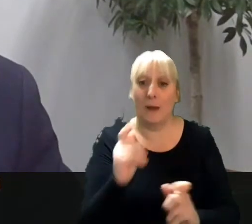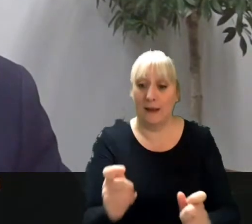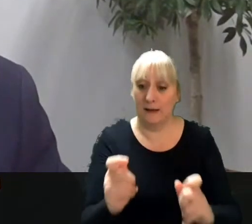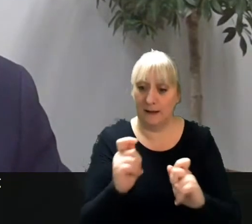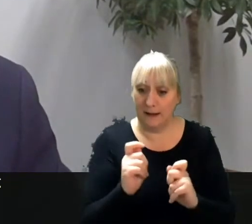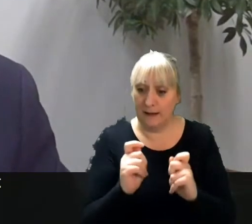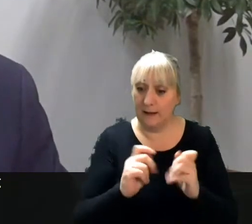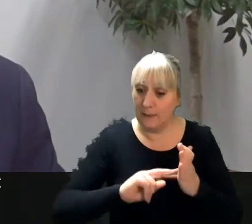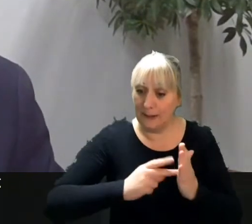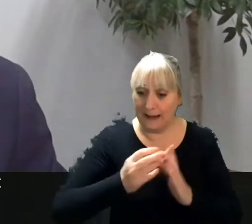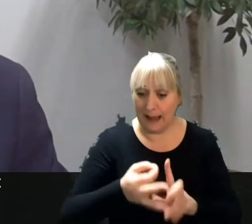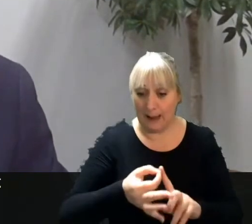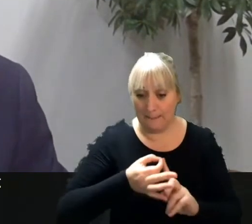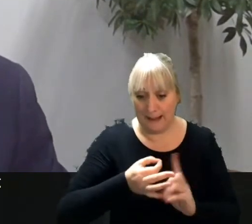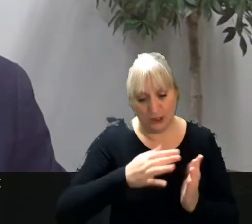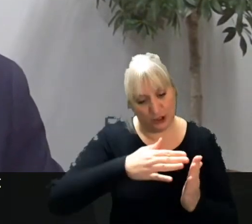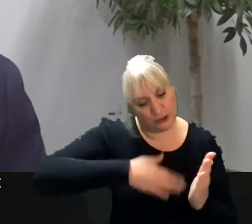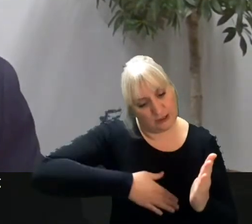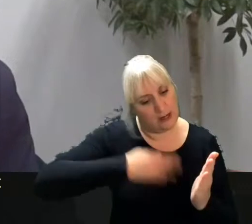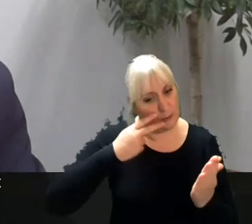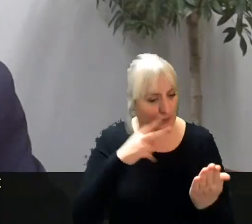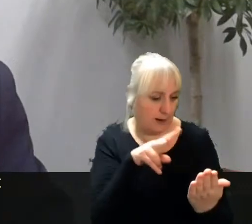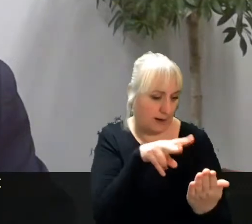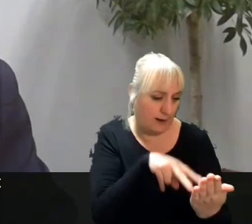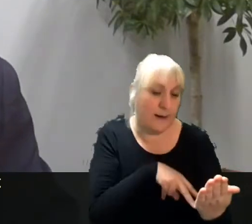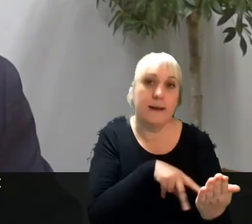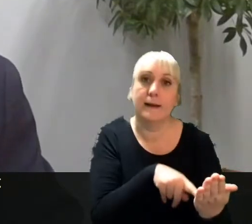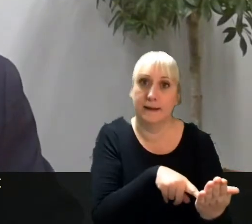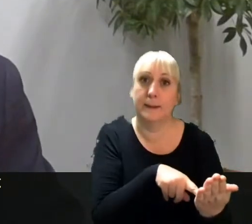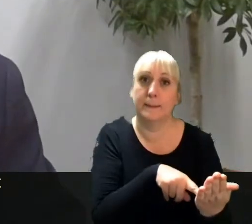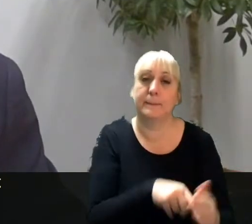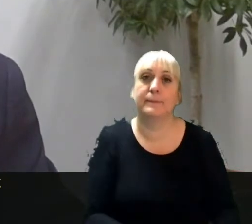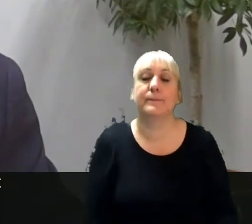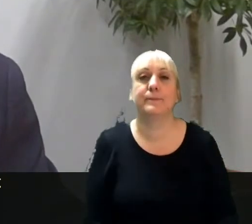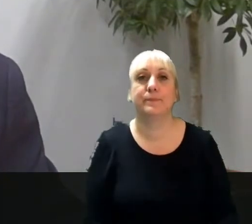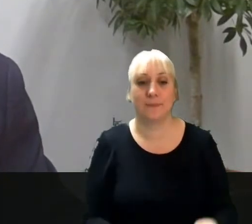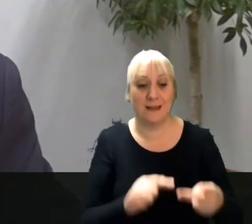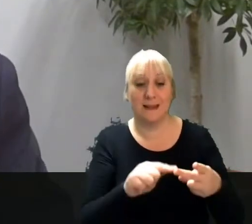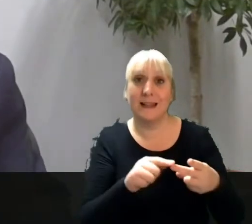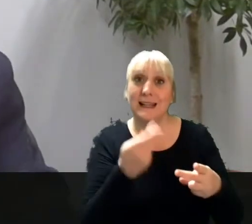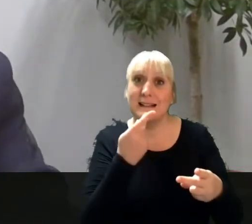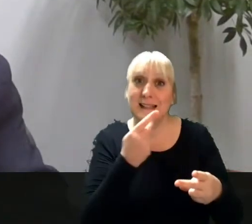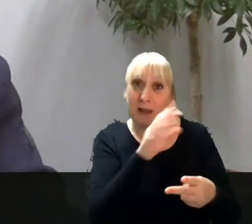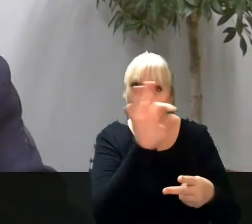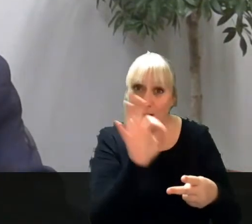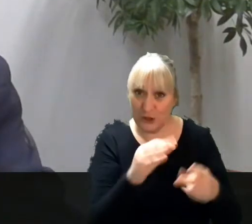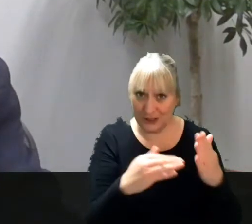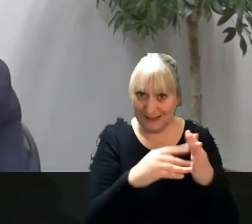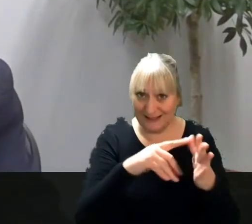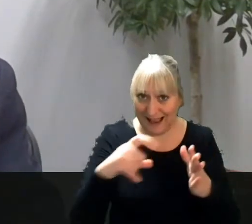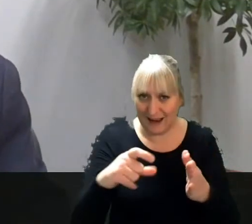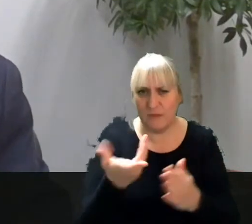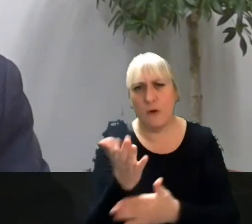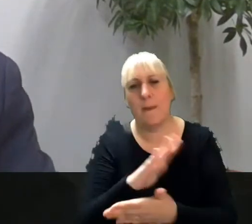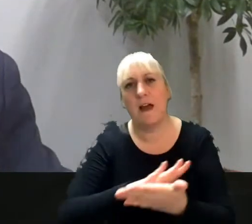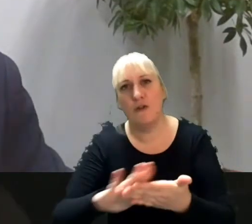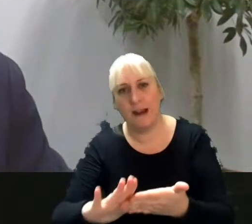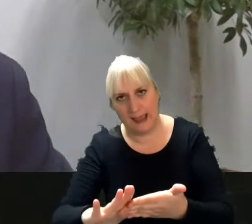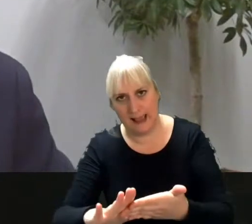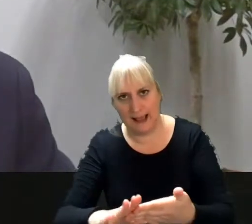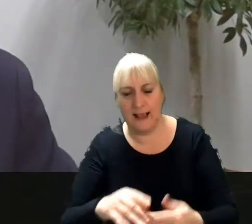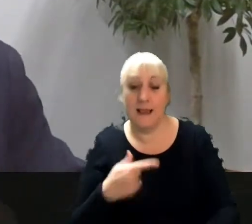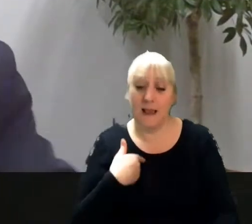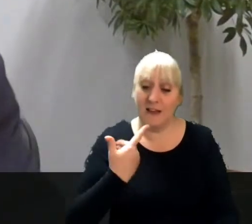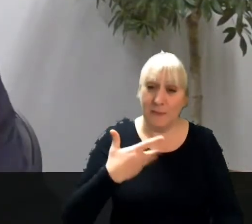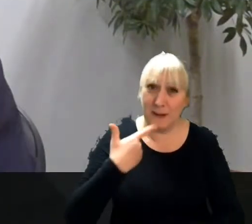the points that were in the report that come to me. And Zach, really good question, again, from Haringey. So as I explained, a number